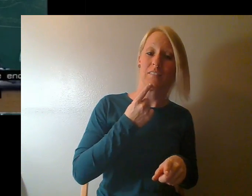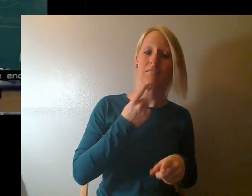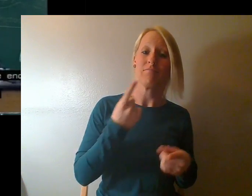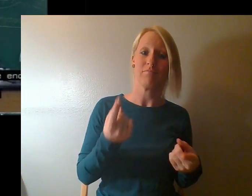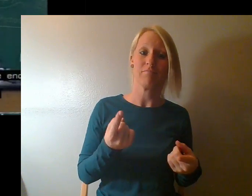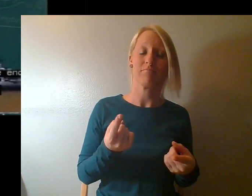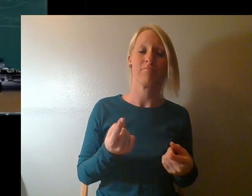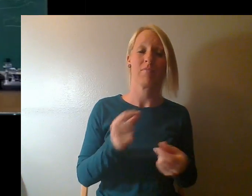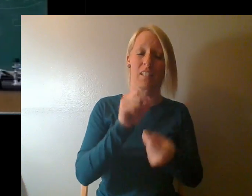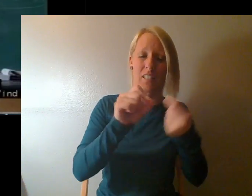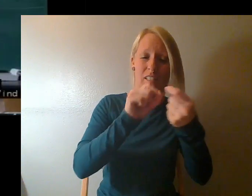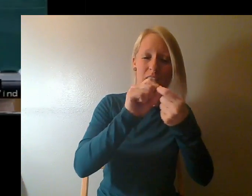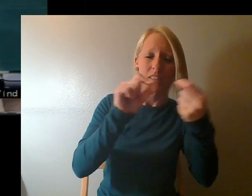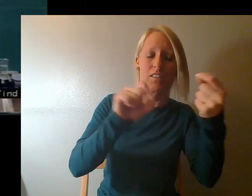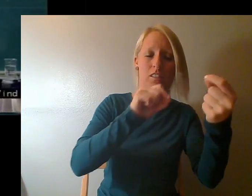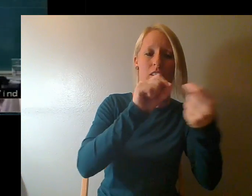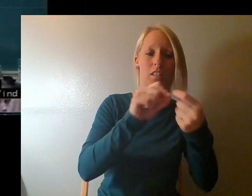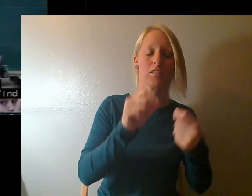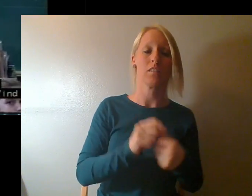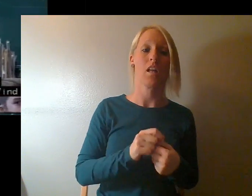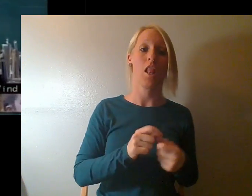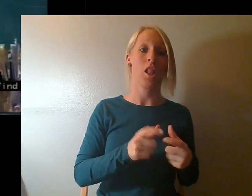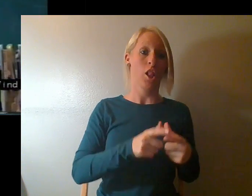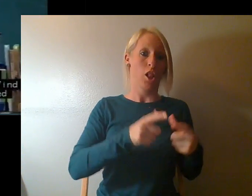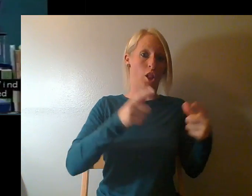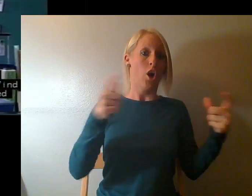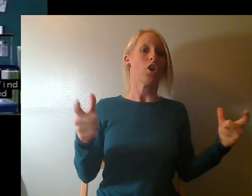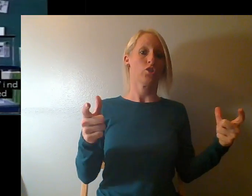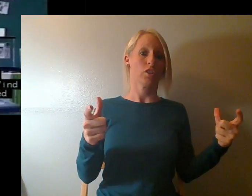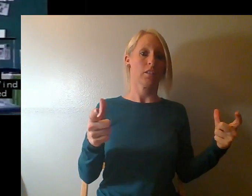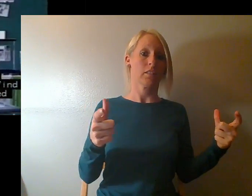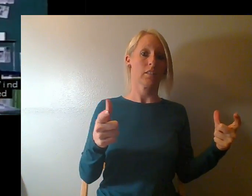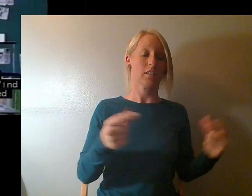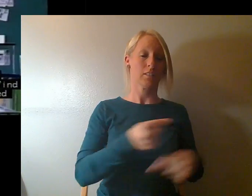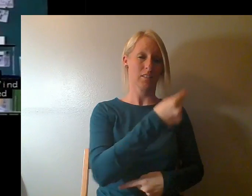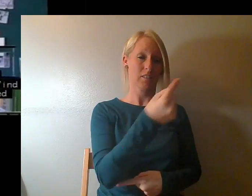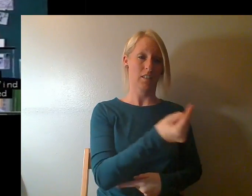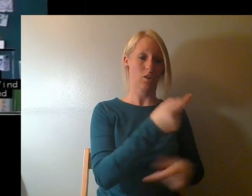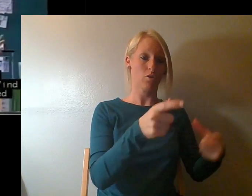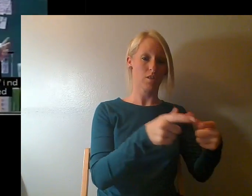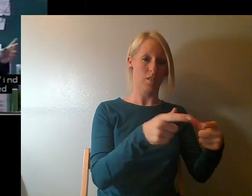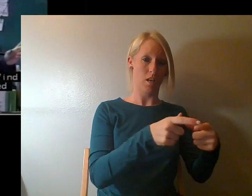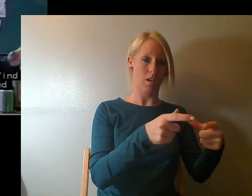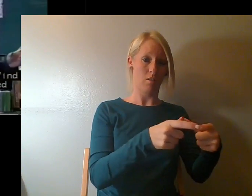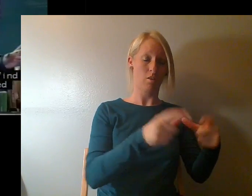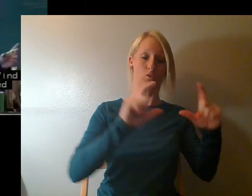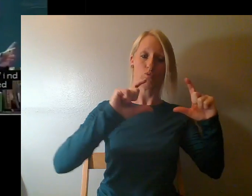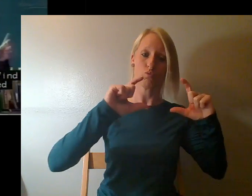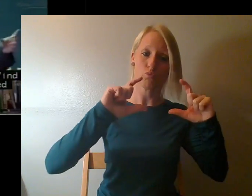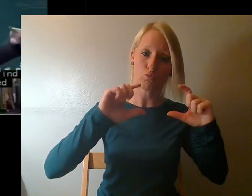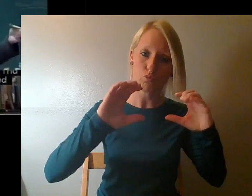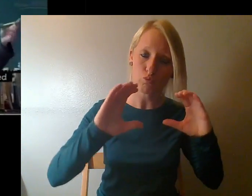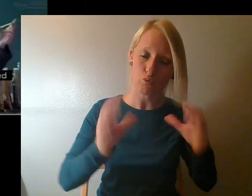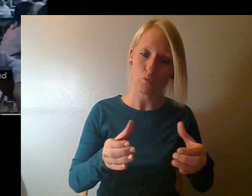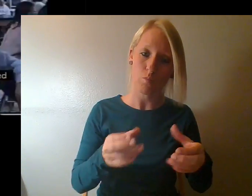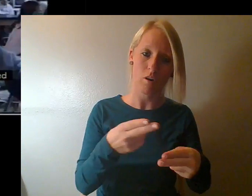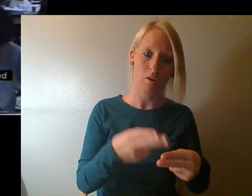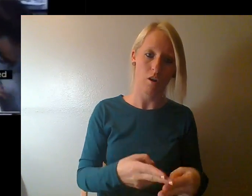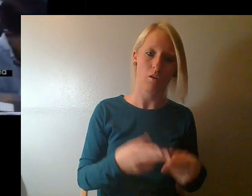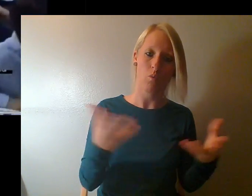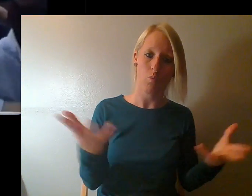very largest single cell that we could find is the group of cells called what? What group,